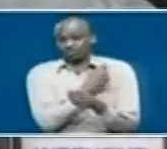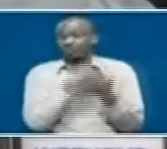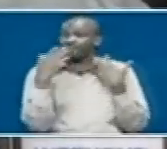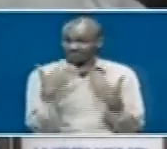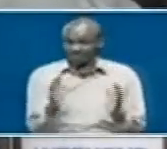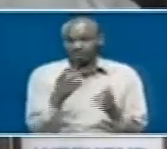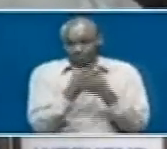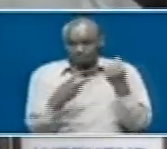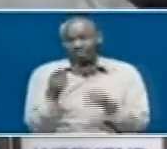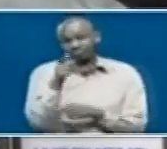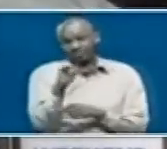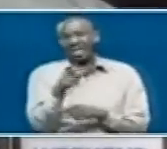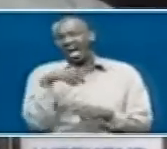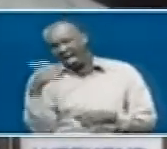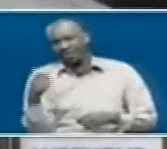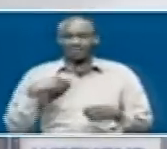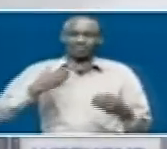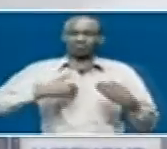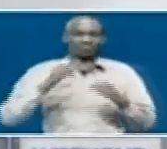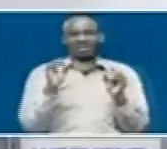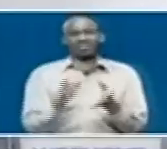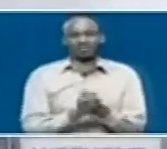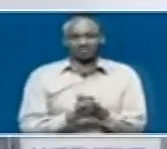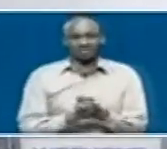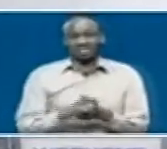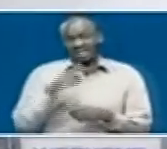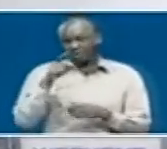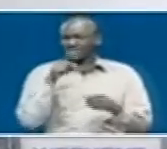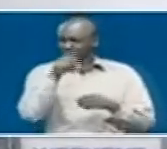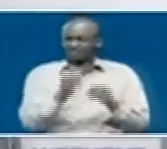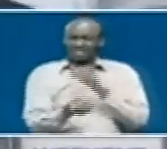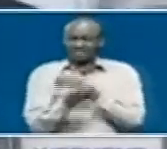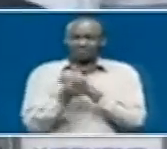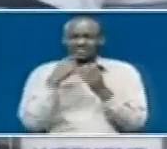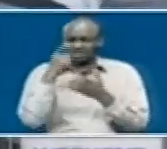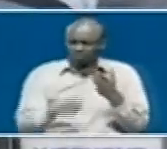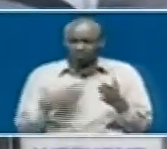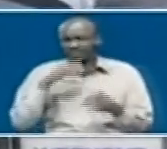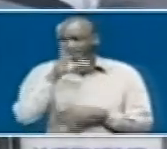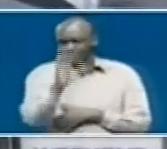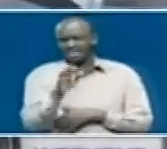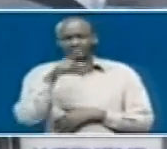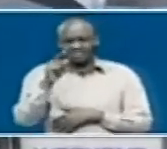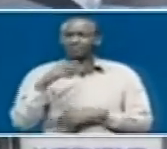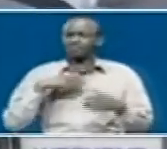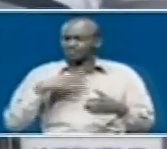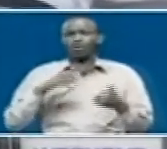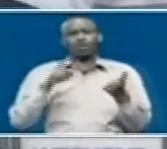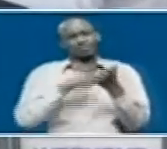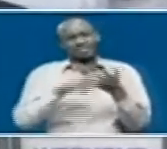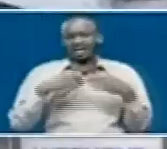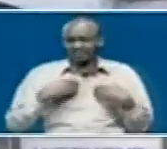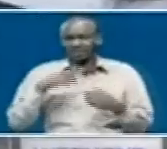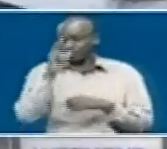hospital. There were no other injuries. Kitur's explanation suggests Fahad and his son were innocent persons caught in